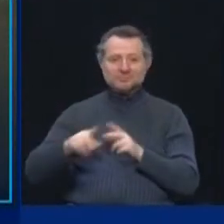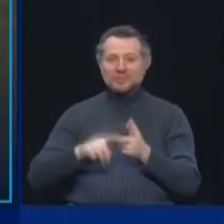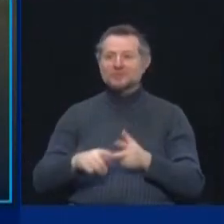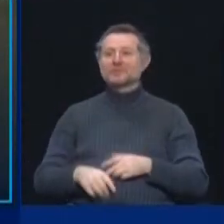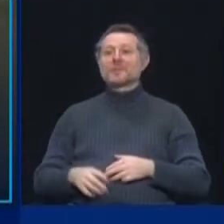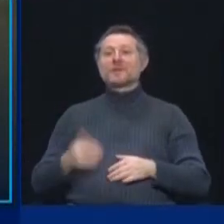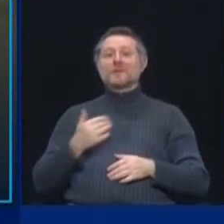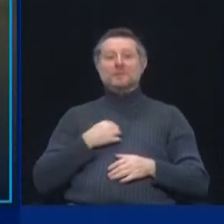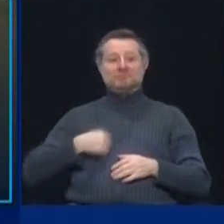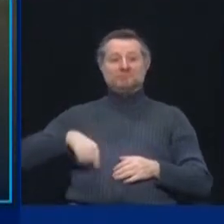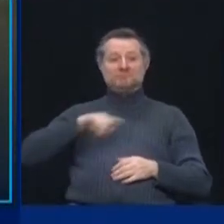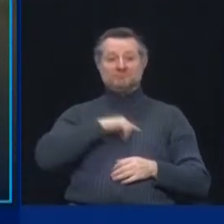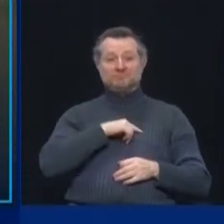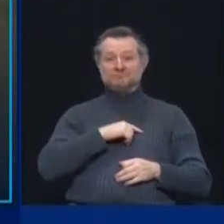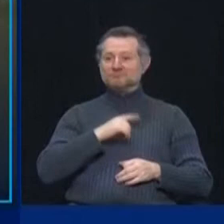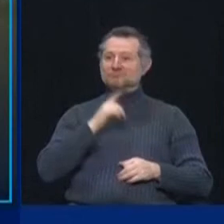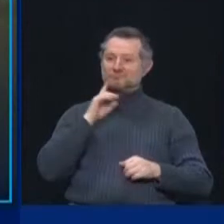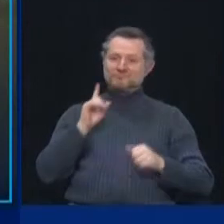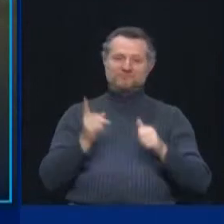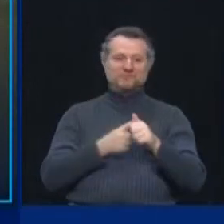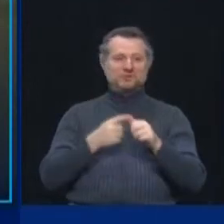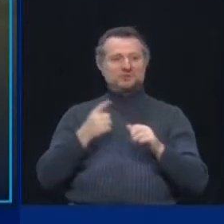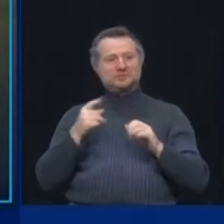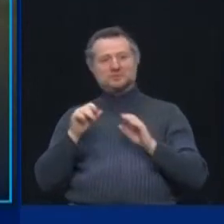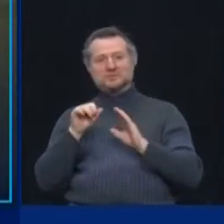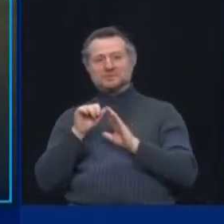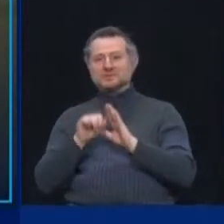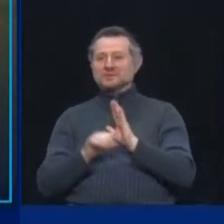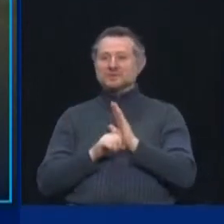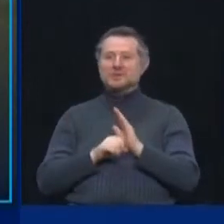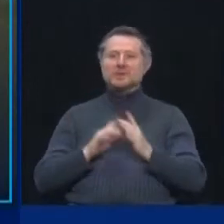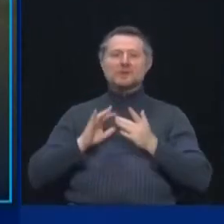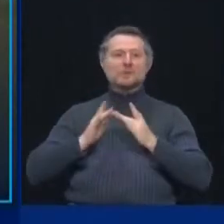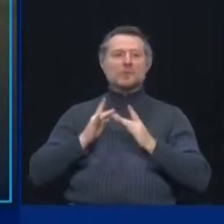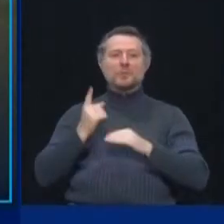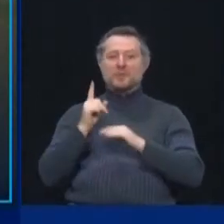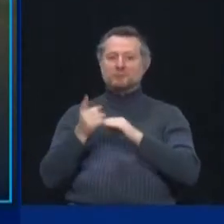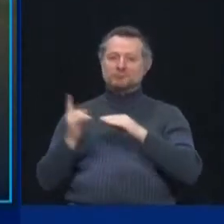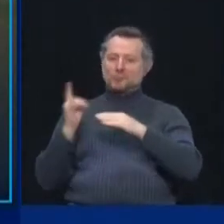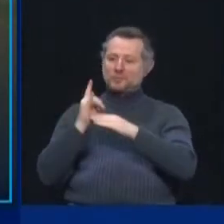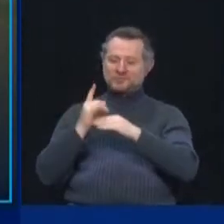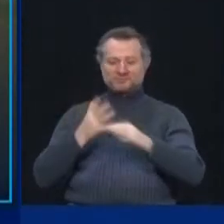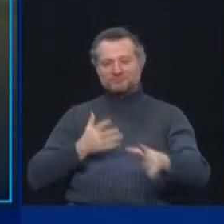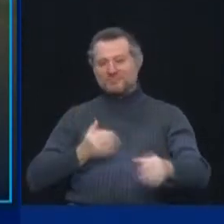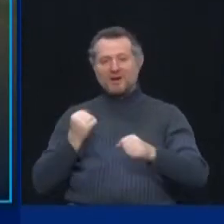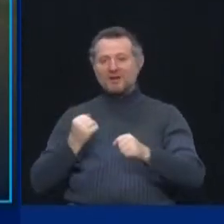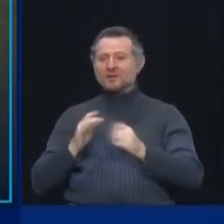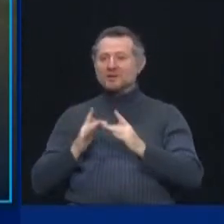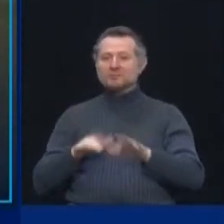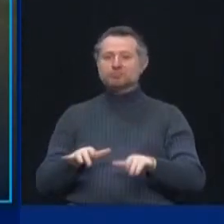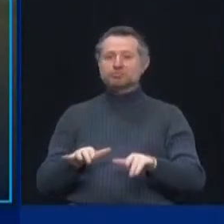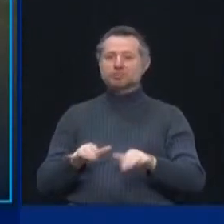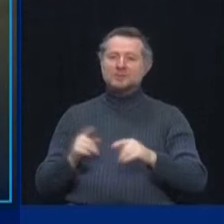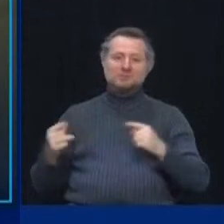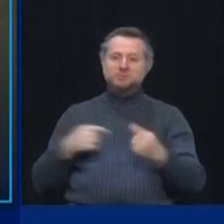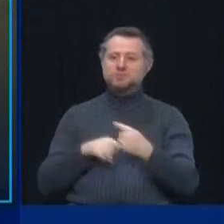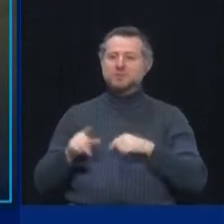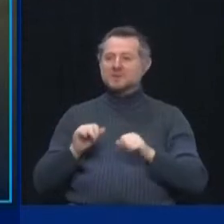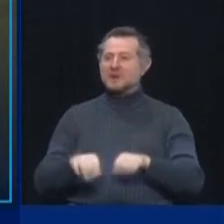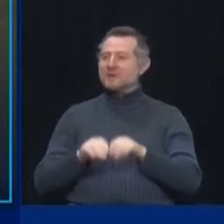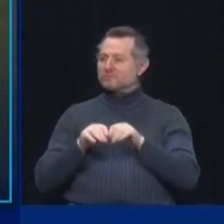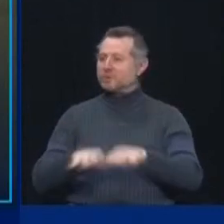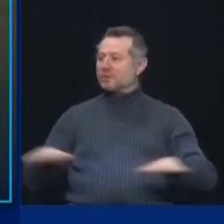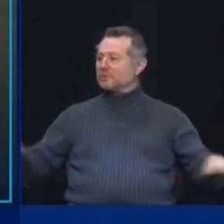first state that has broadband that is accessible and affordable for